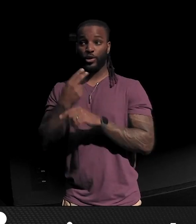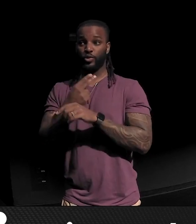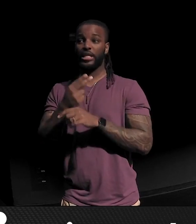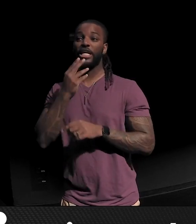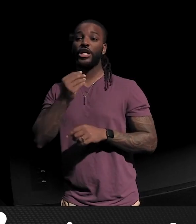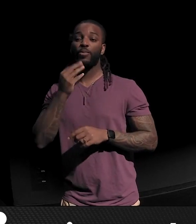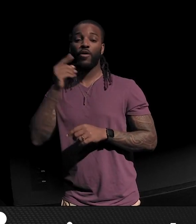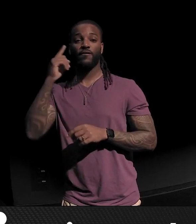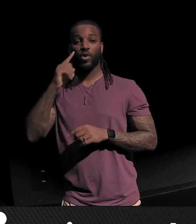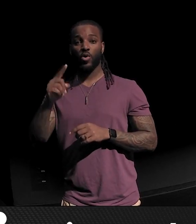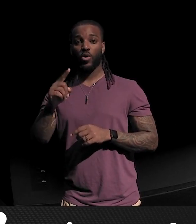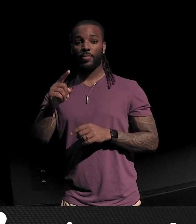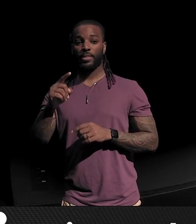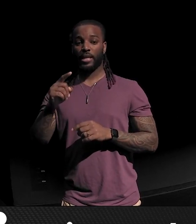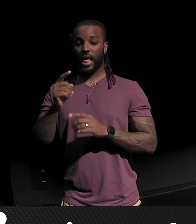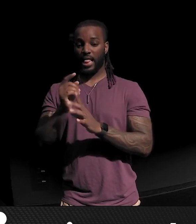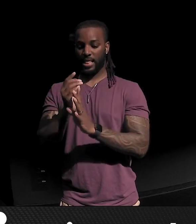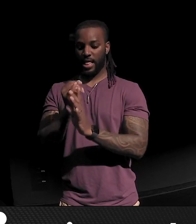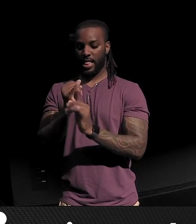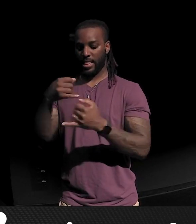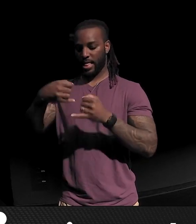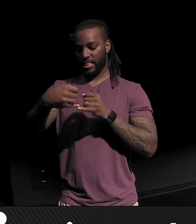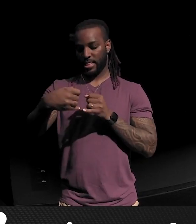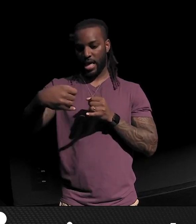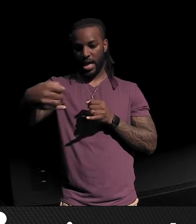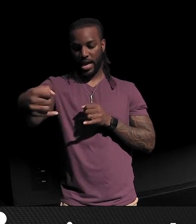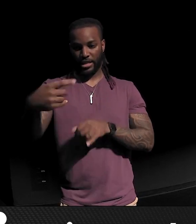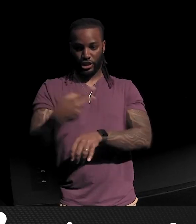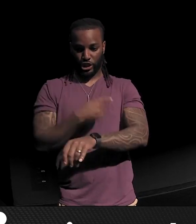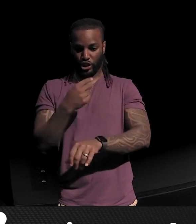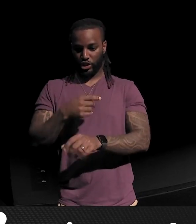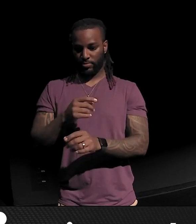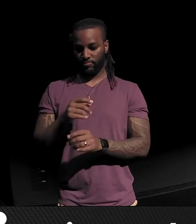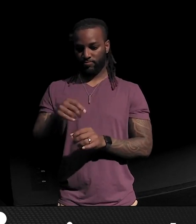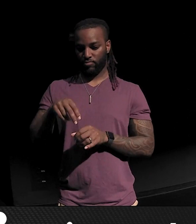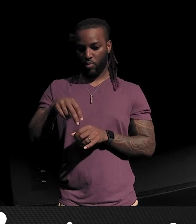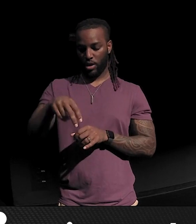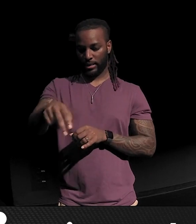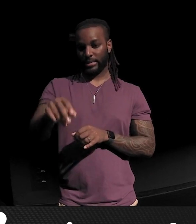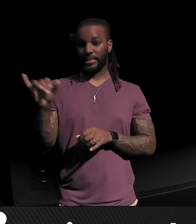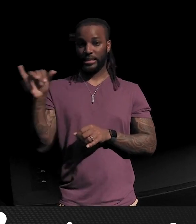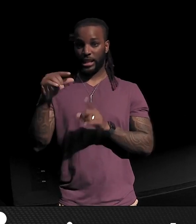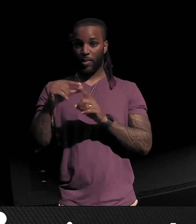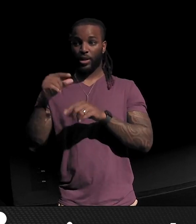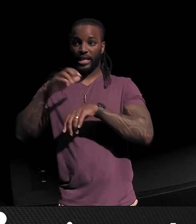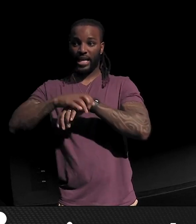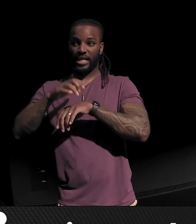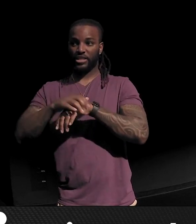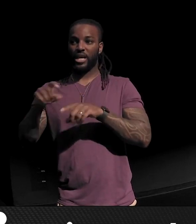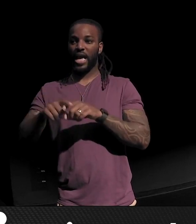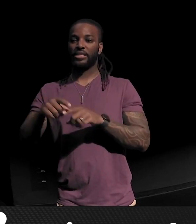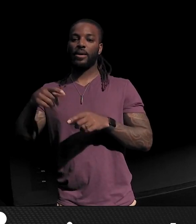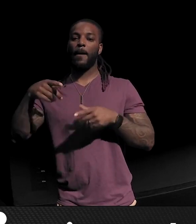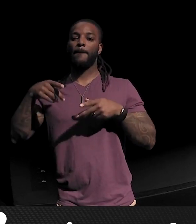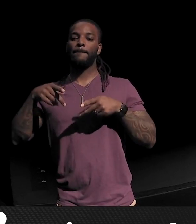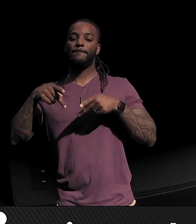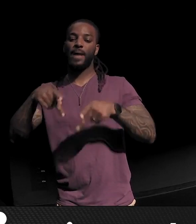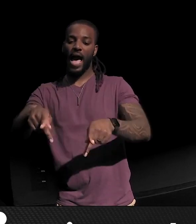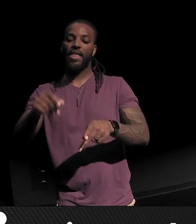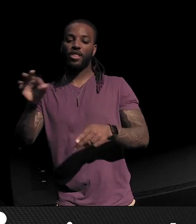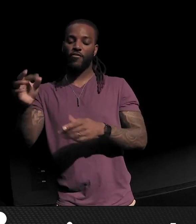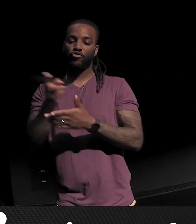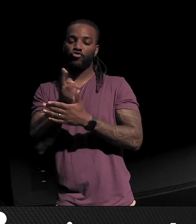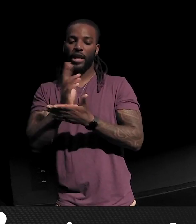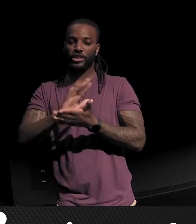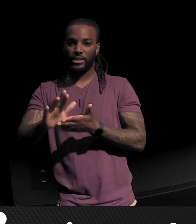the line that sheep walk on is the same root word we use to translate in English as paths of righteousness. Like sheep literally walk on